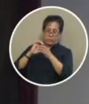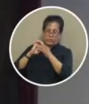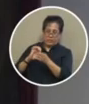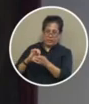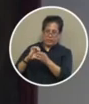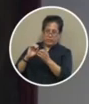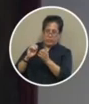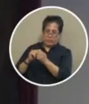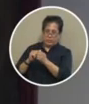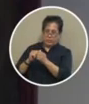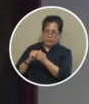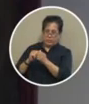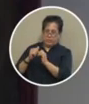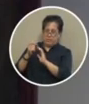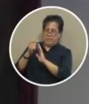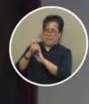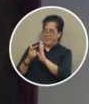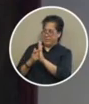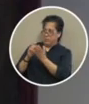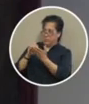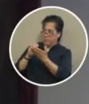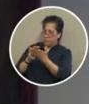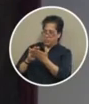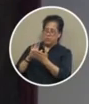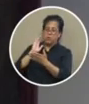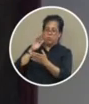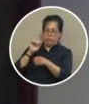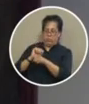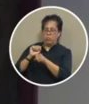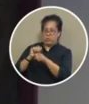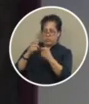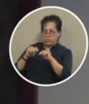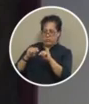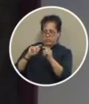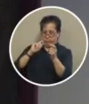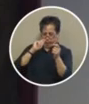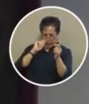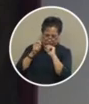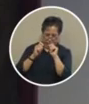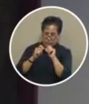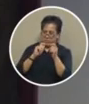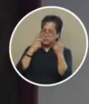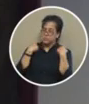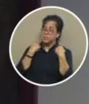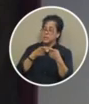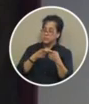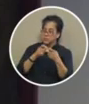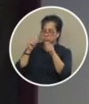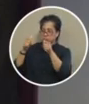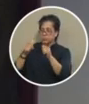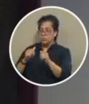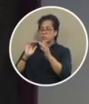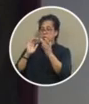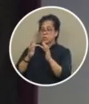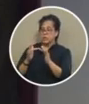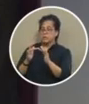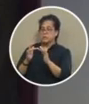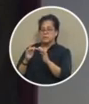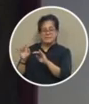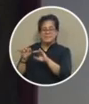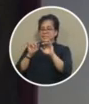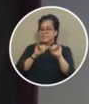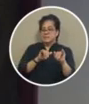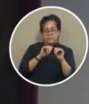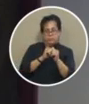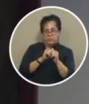to the legal document, we will work on transcribing it into Spanish and we'll post it online, much in the same way that